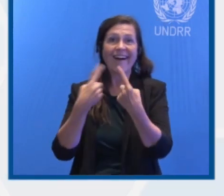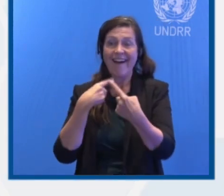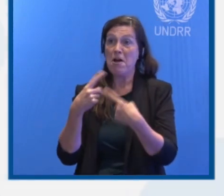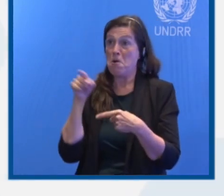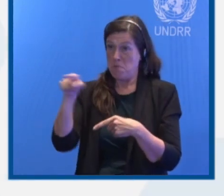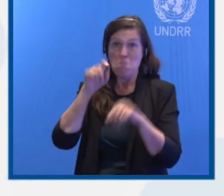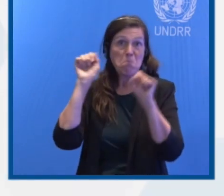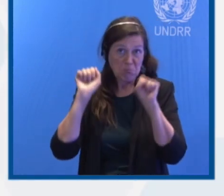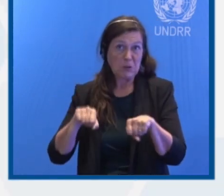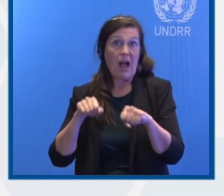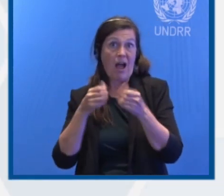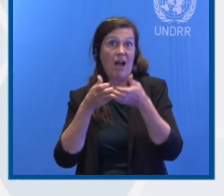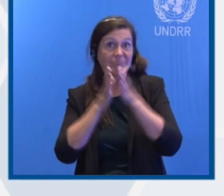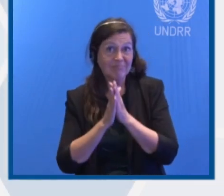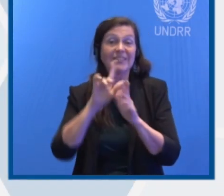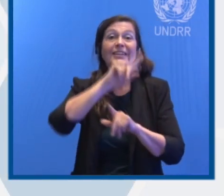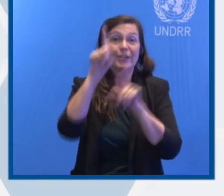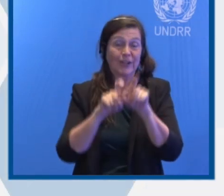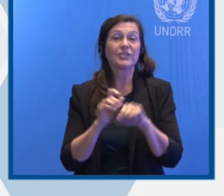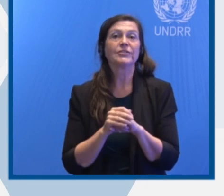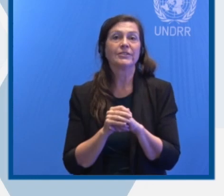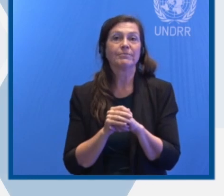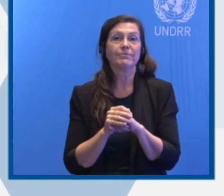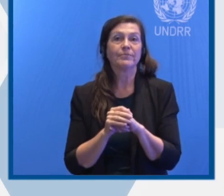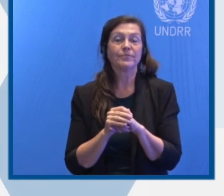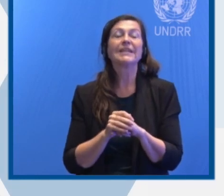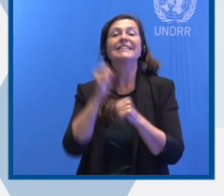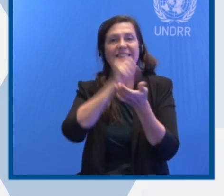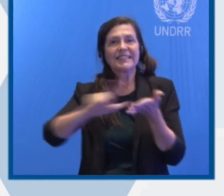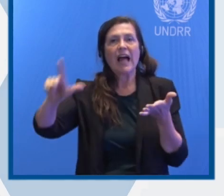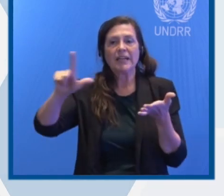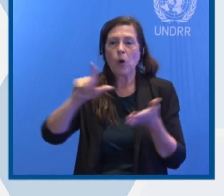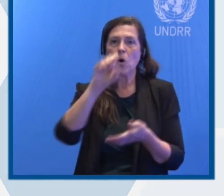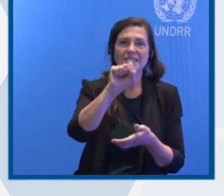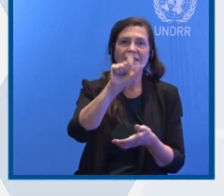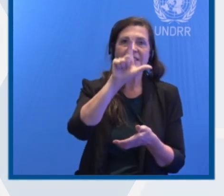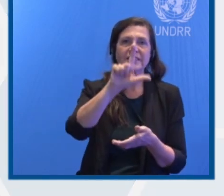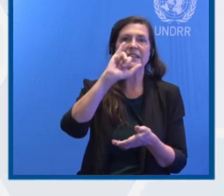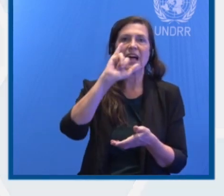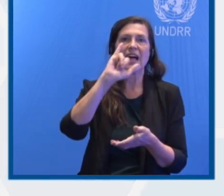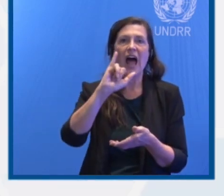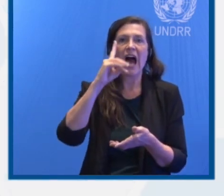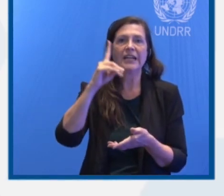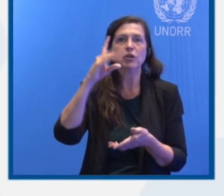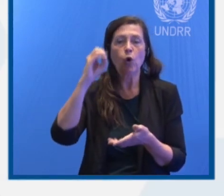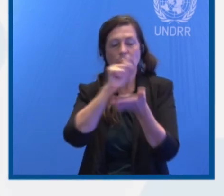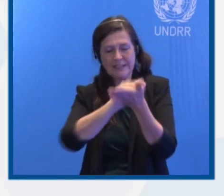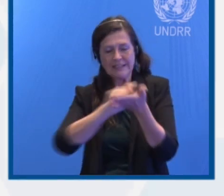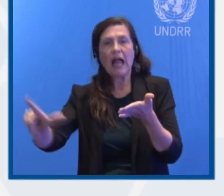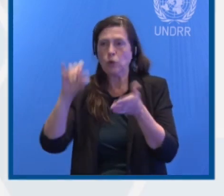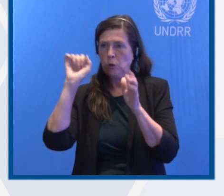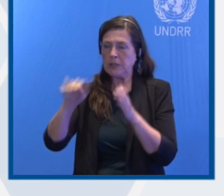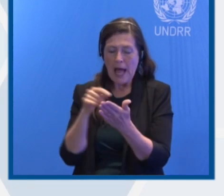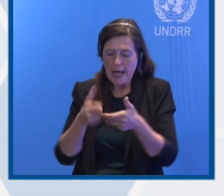for earlier in this conference, Slido will be used for the Q&A during this session.